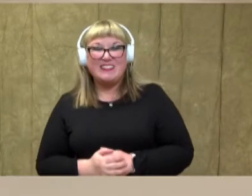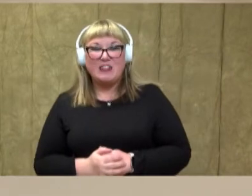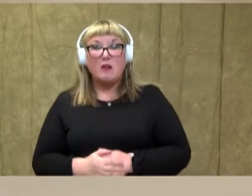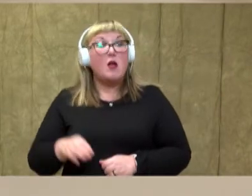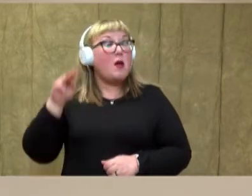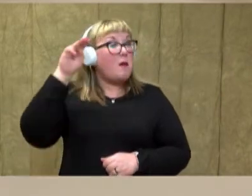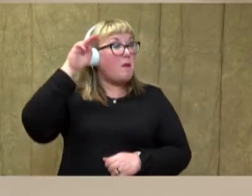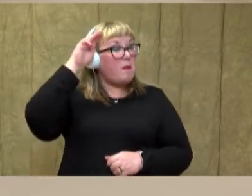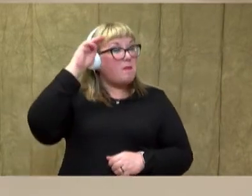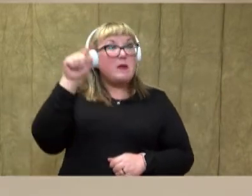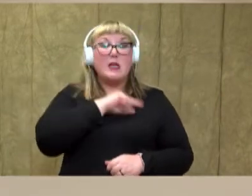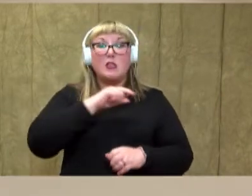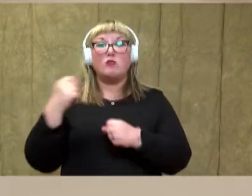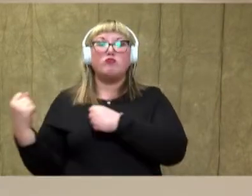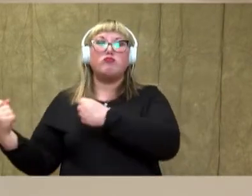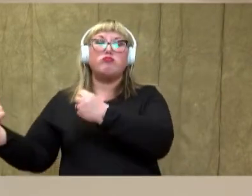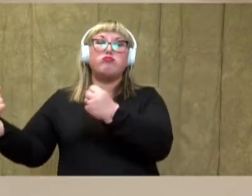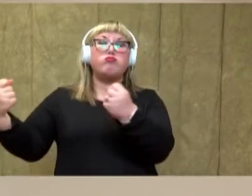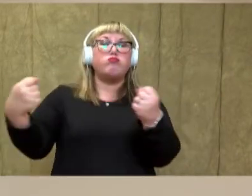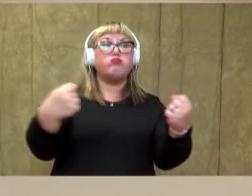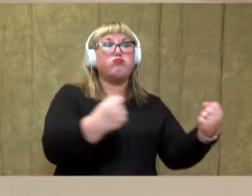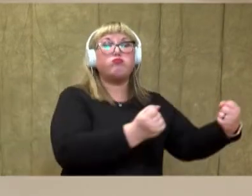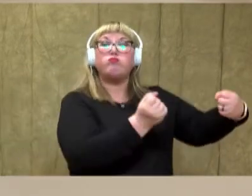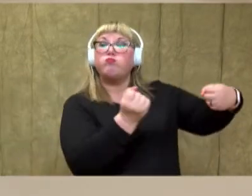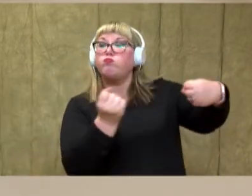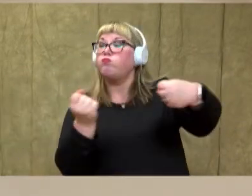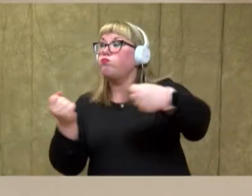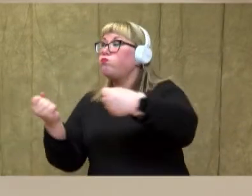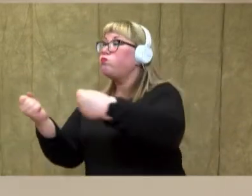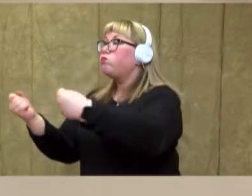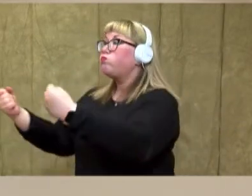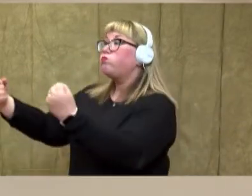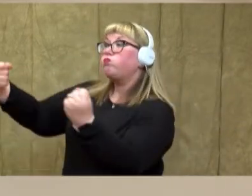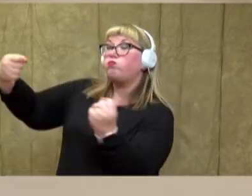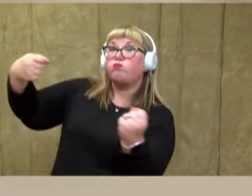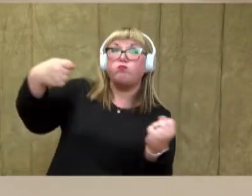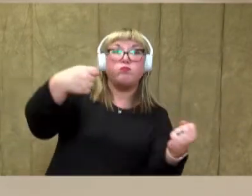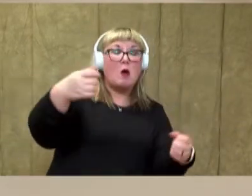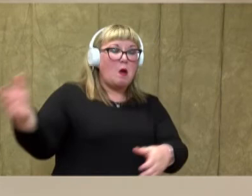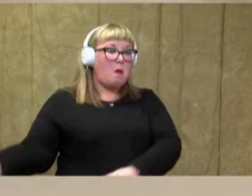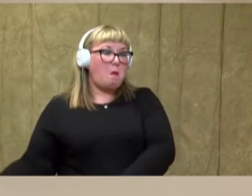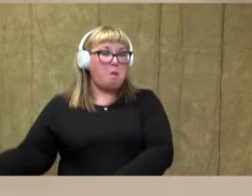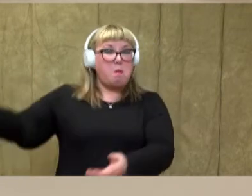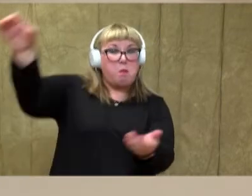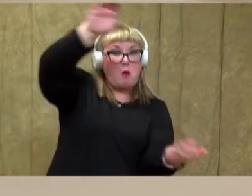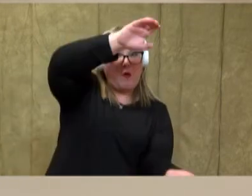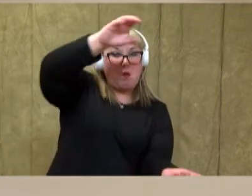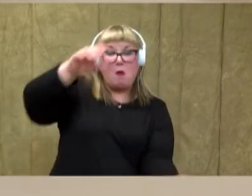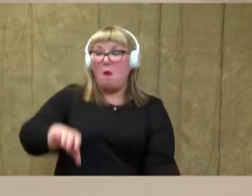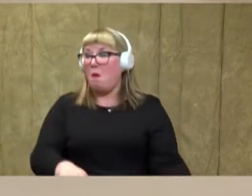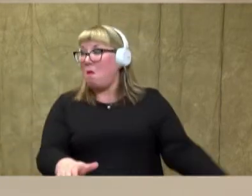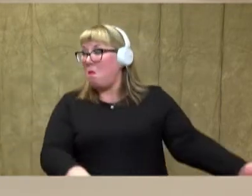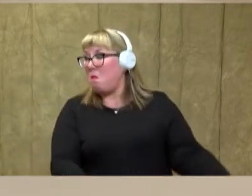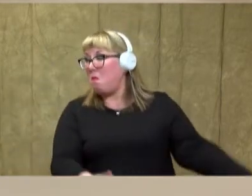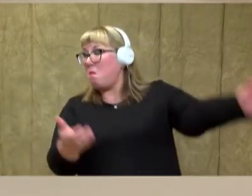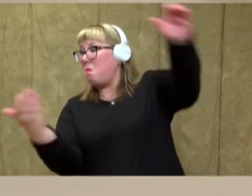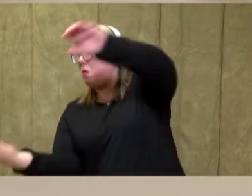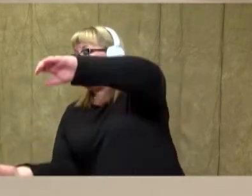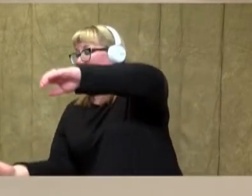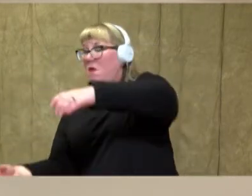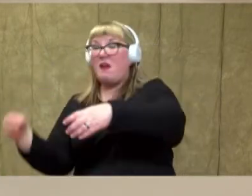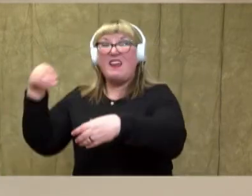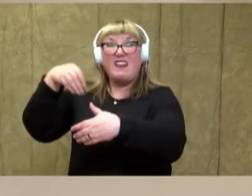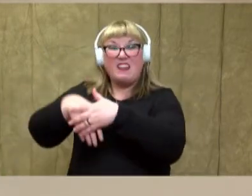Mr. Gilly drives down all the streets in Trashy Town. He empties all the trash cans into the